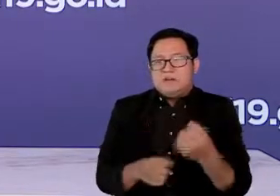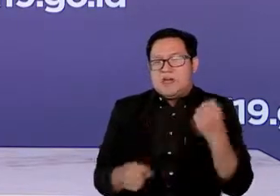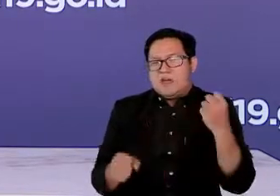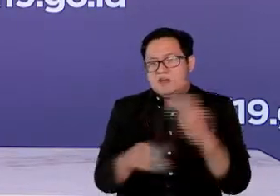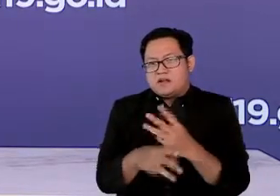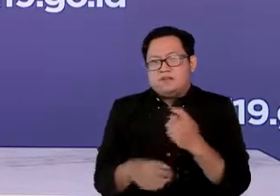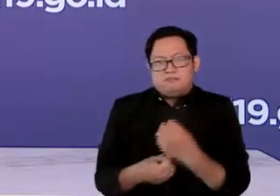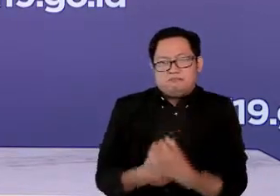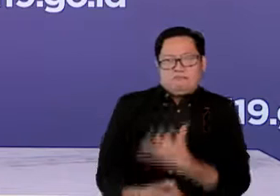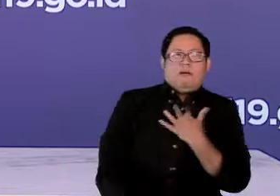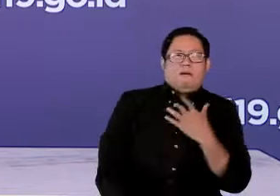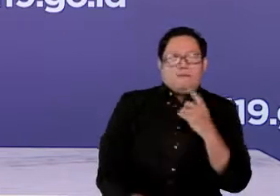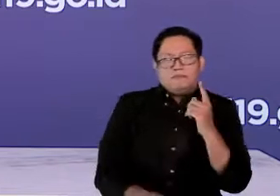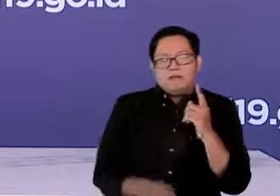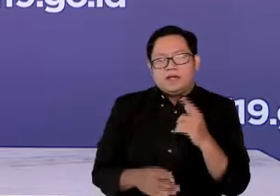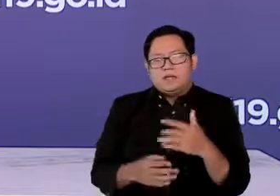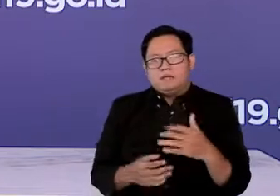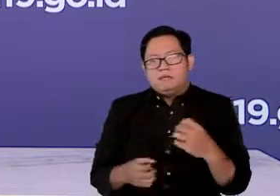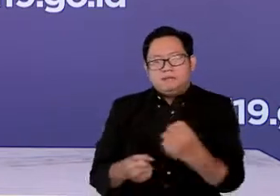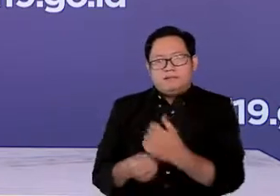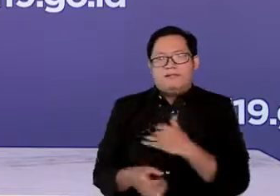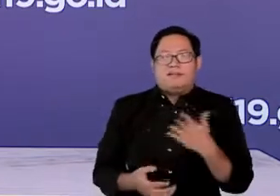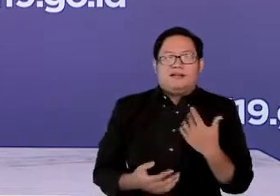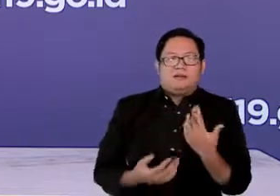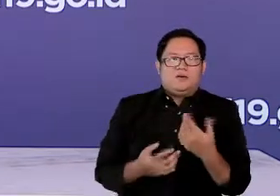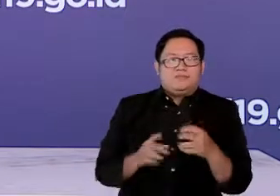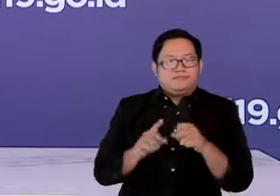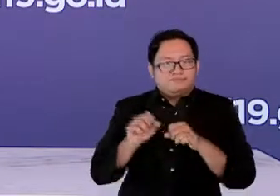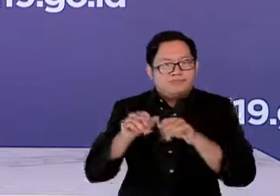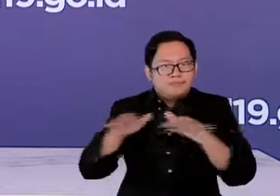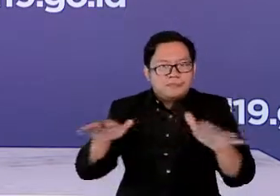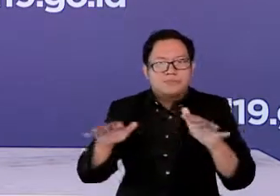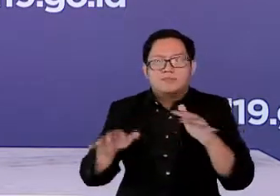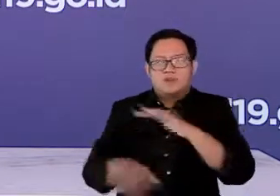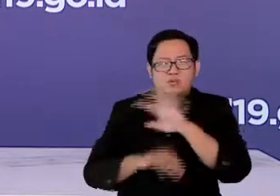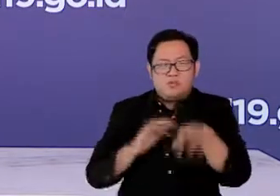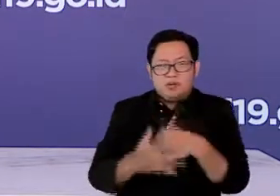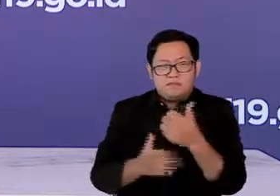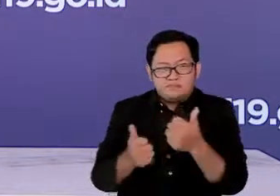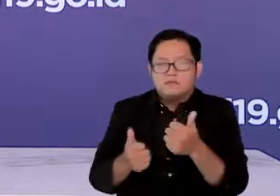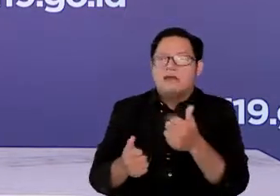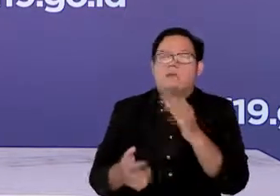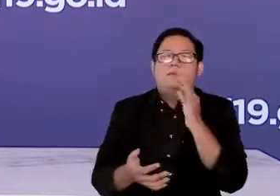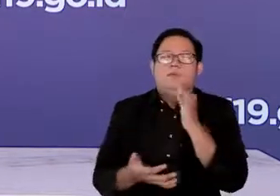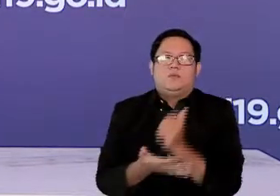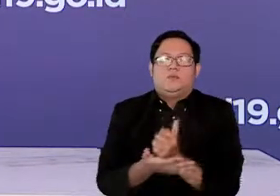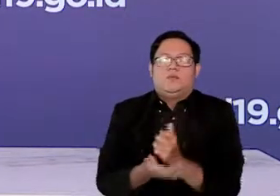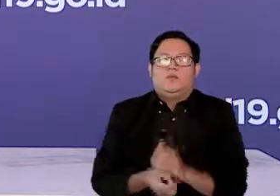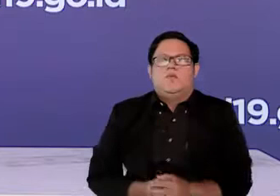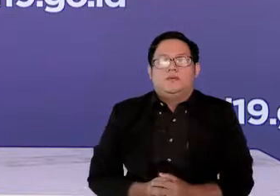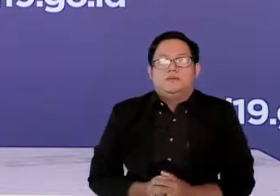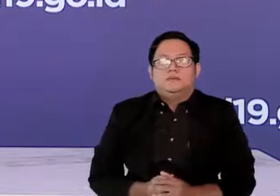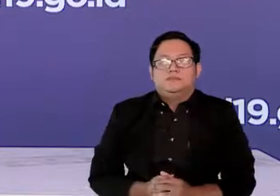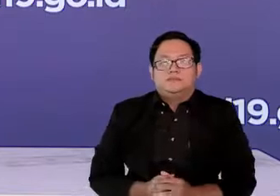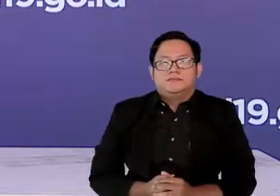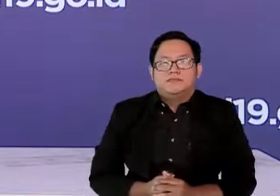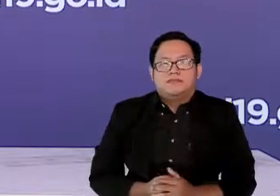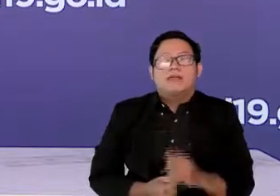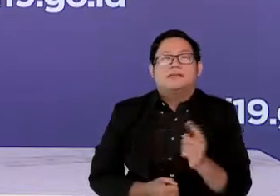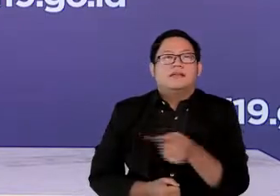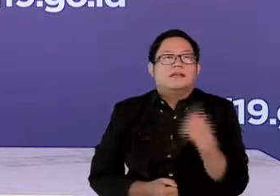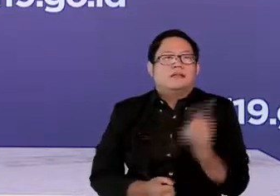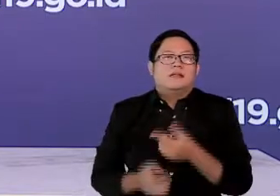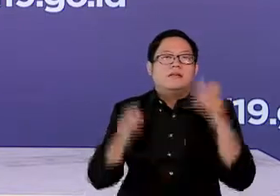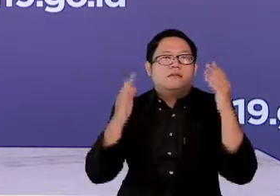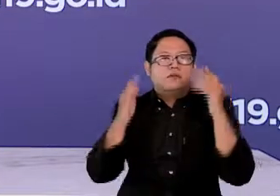about, which is the increase in transmission rates. For this reason, if we only focus on the